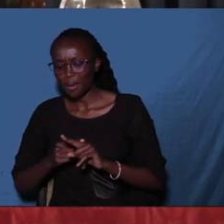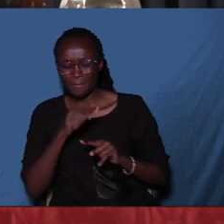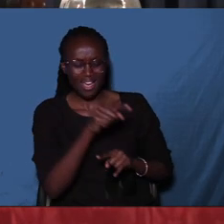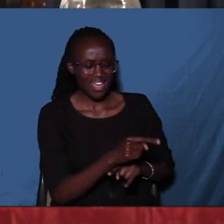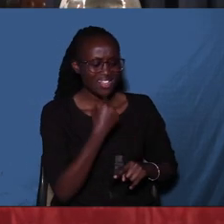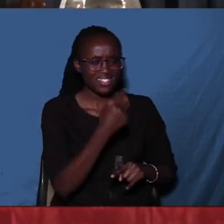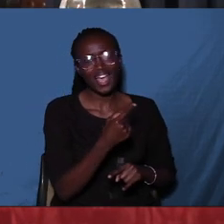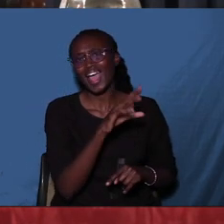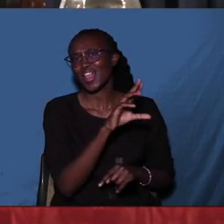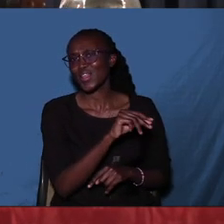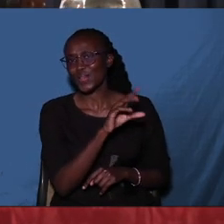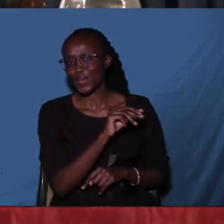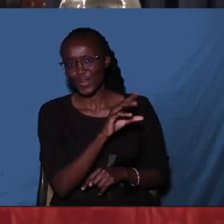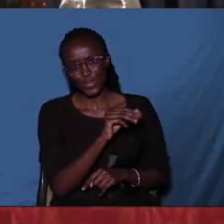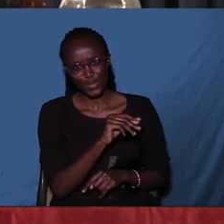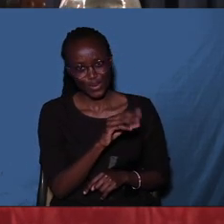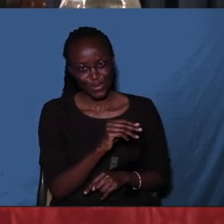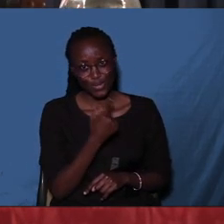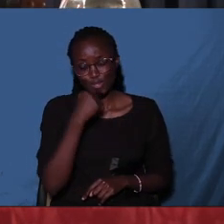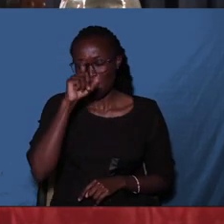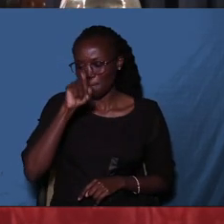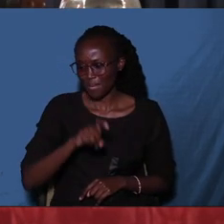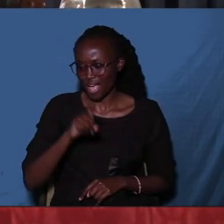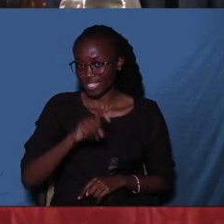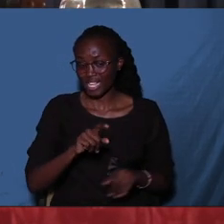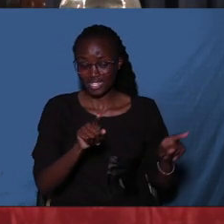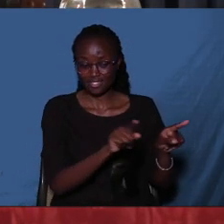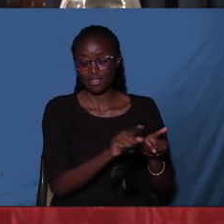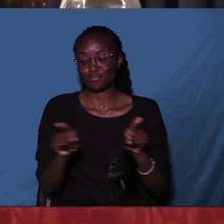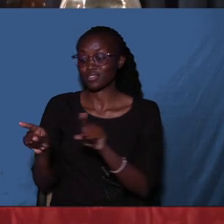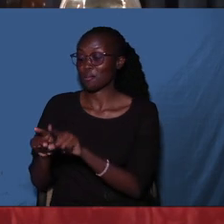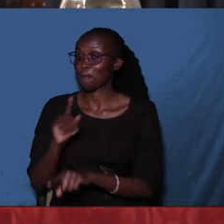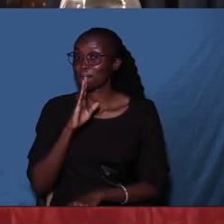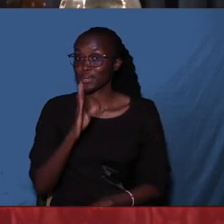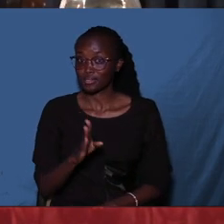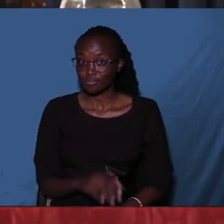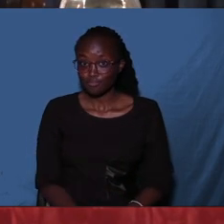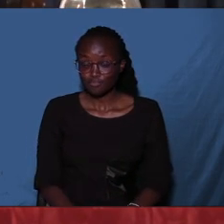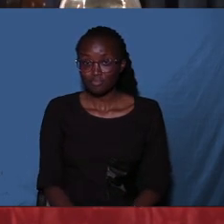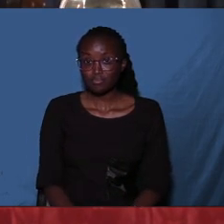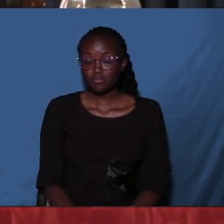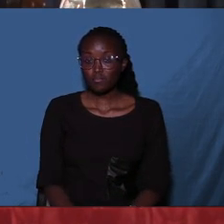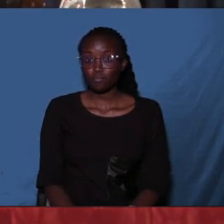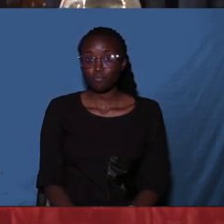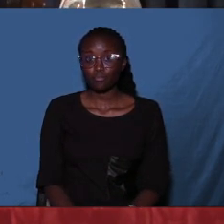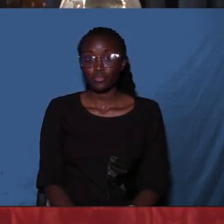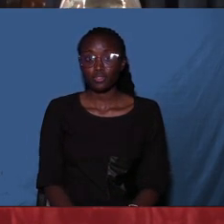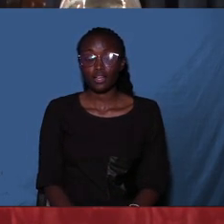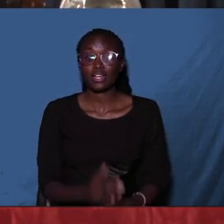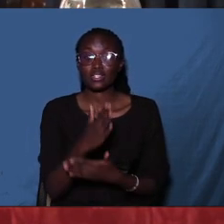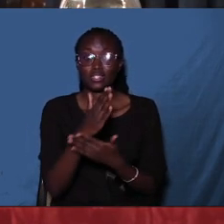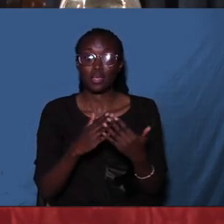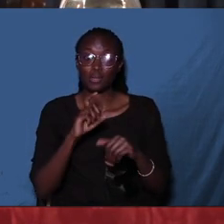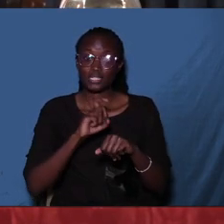but he will know that this is the exact representation of this person. But sometimes people duplicate their life to suit a